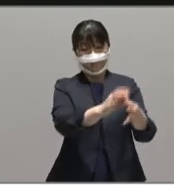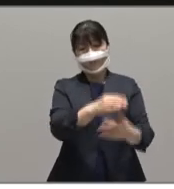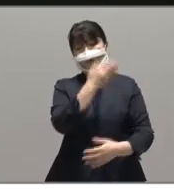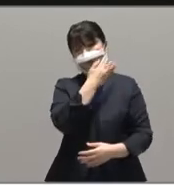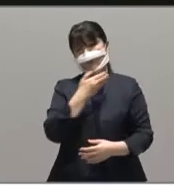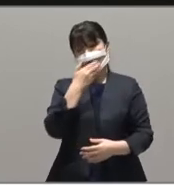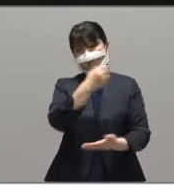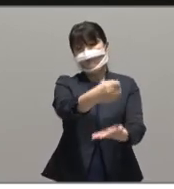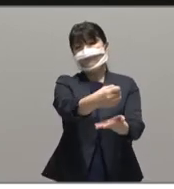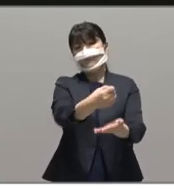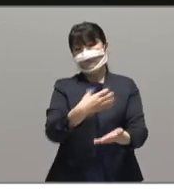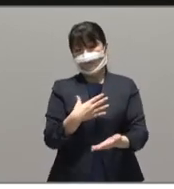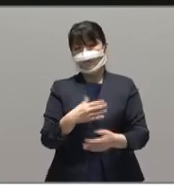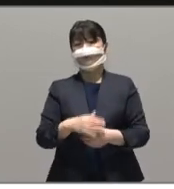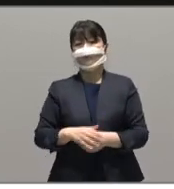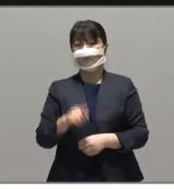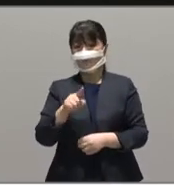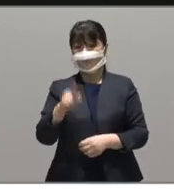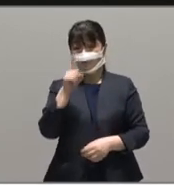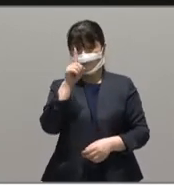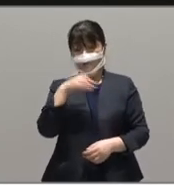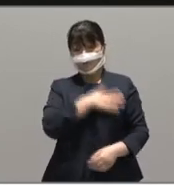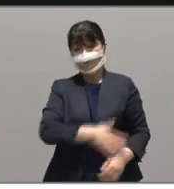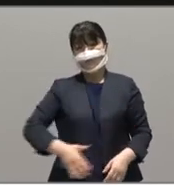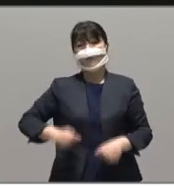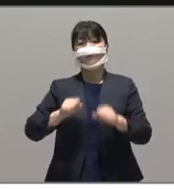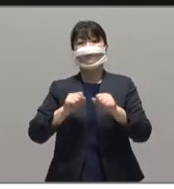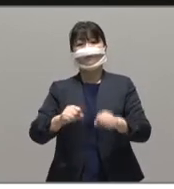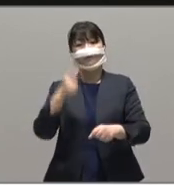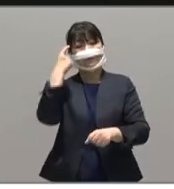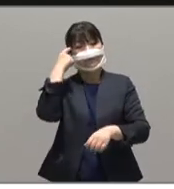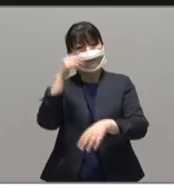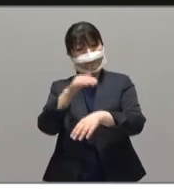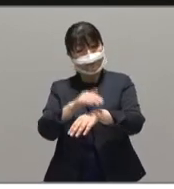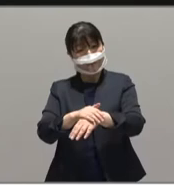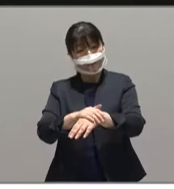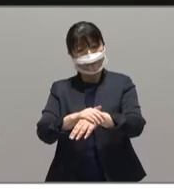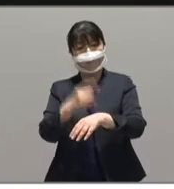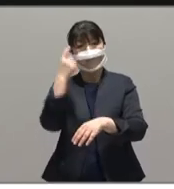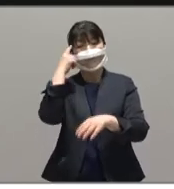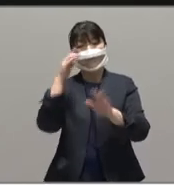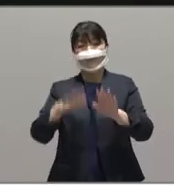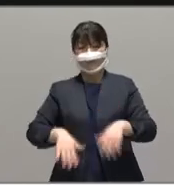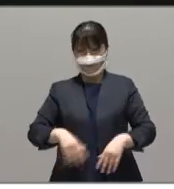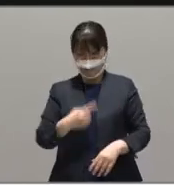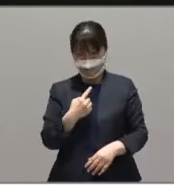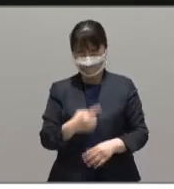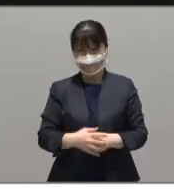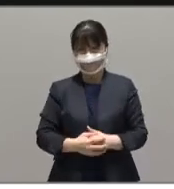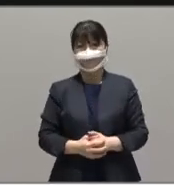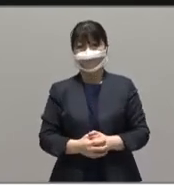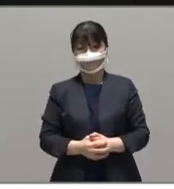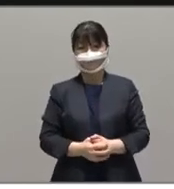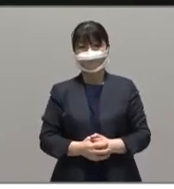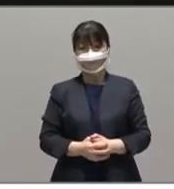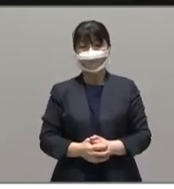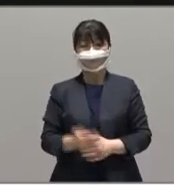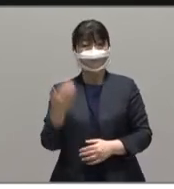interaction. And then Dr. Lee, you said that it is not one way either, it's a two-way. I think that's one of the perspectives